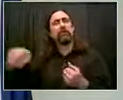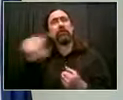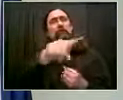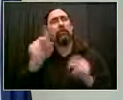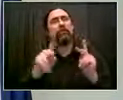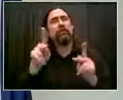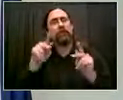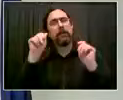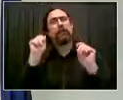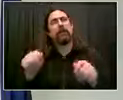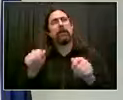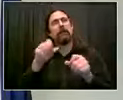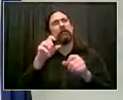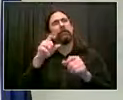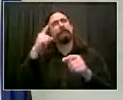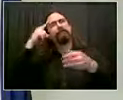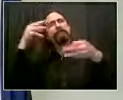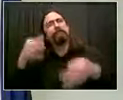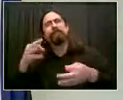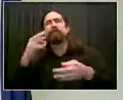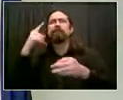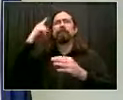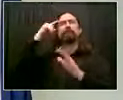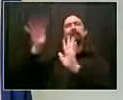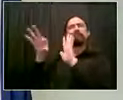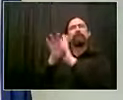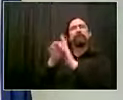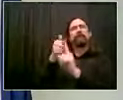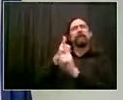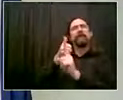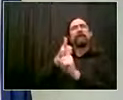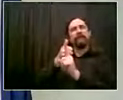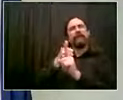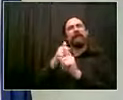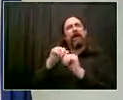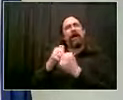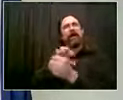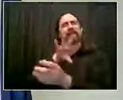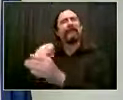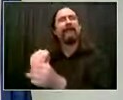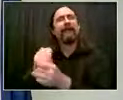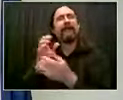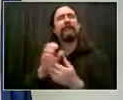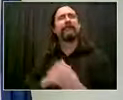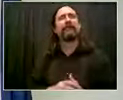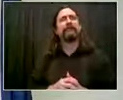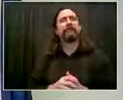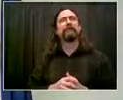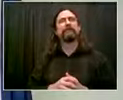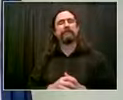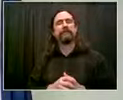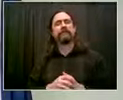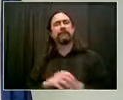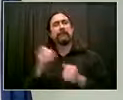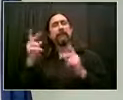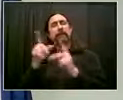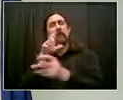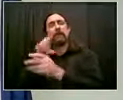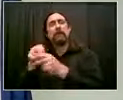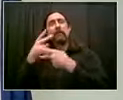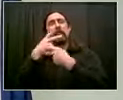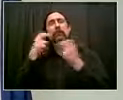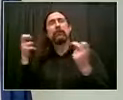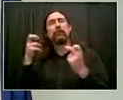get to them most of all. And those returning home, reentry is a big part of this plan as well. They have to have the resources.